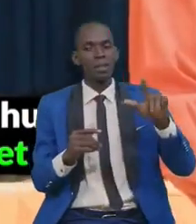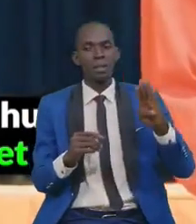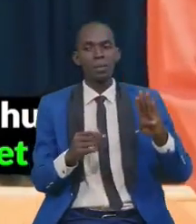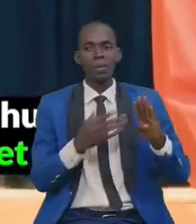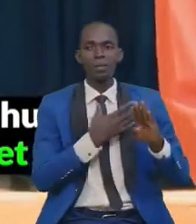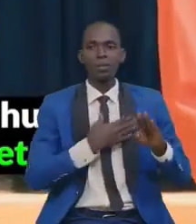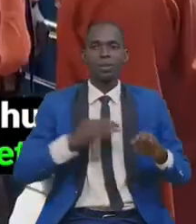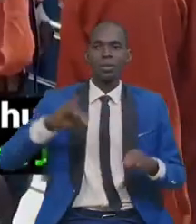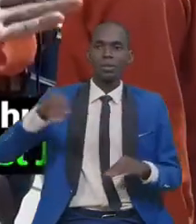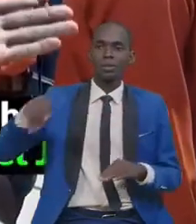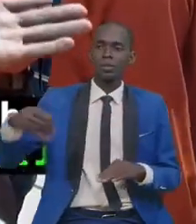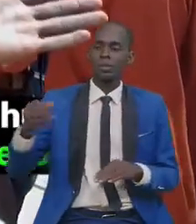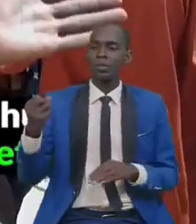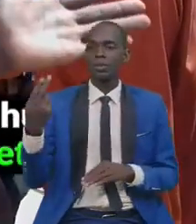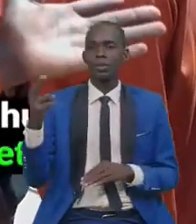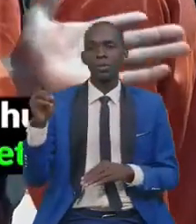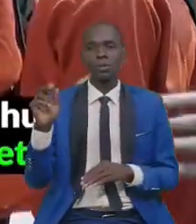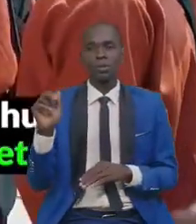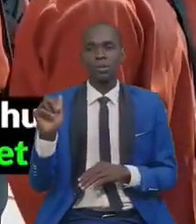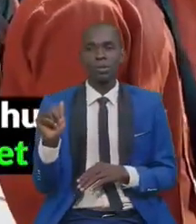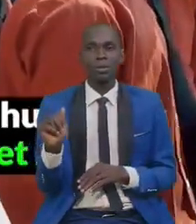Caleb and Joshua.